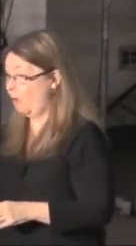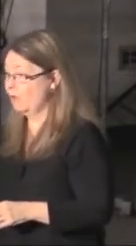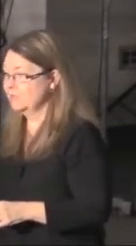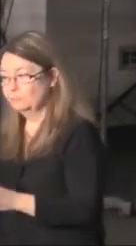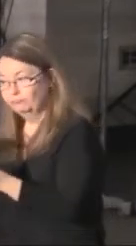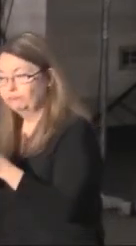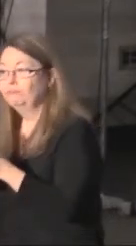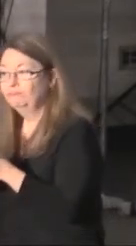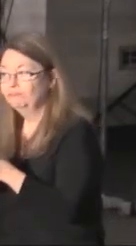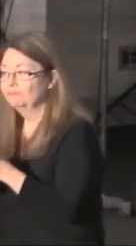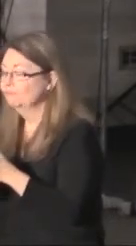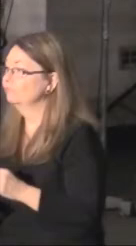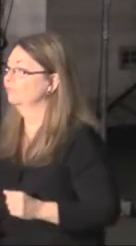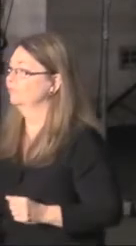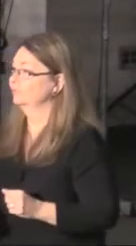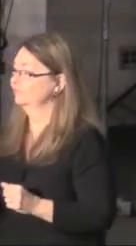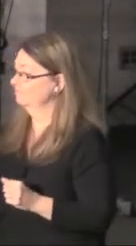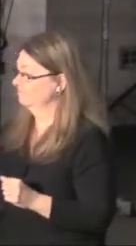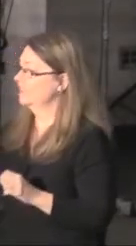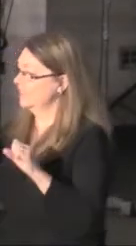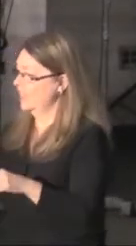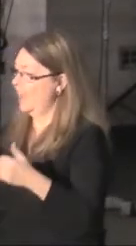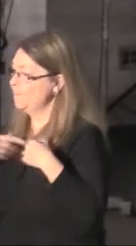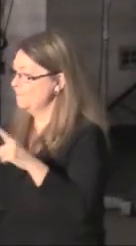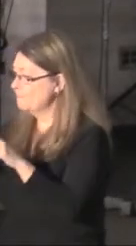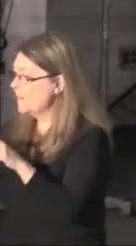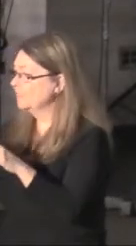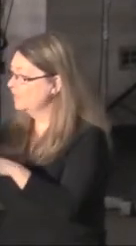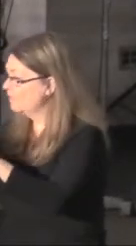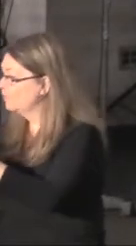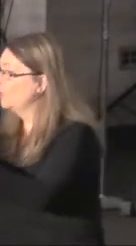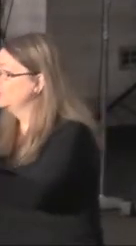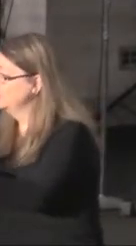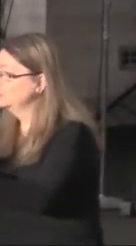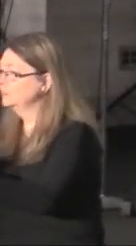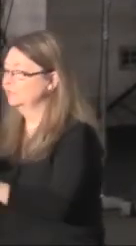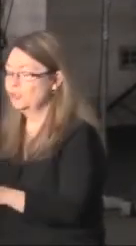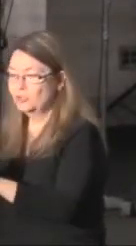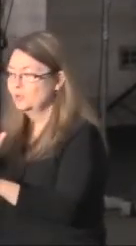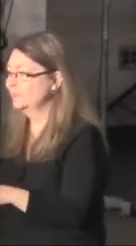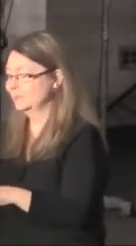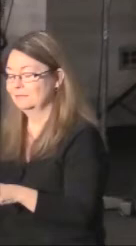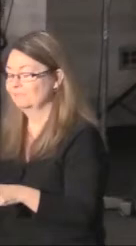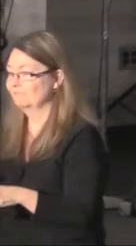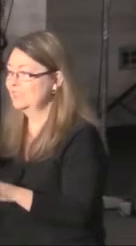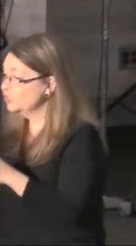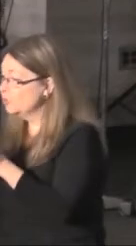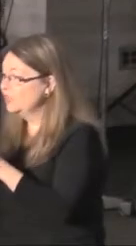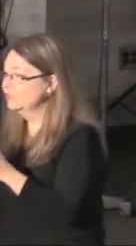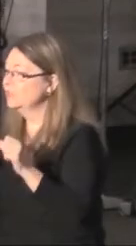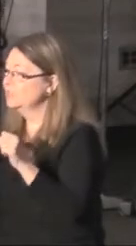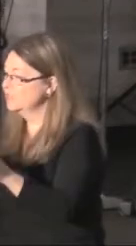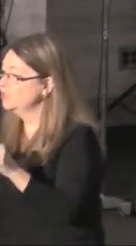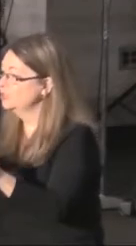bring positive aspects to his situation. I mean, whatever came Paul's way, he took advantage of it, and he used it as an opportunity to continue his